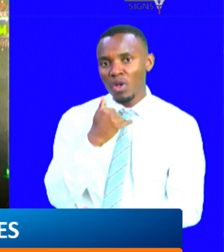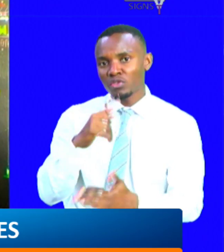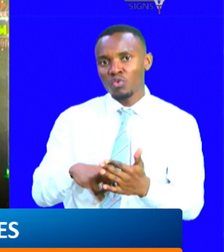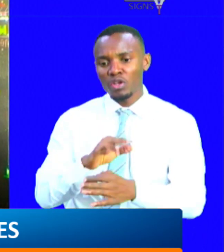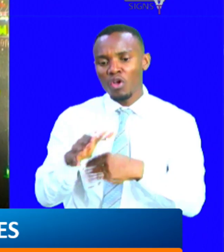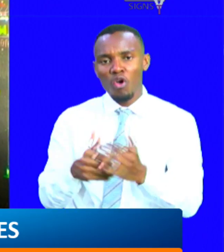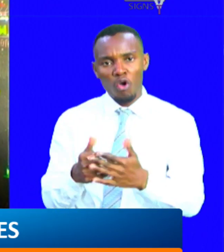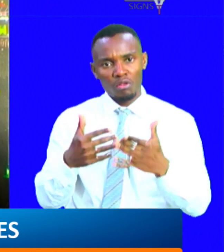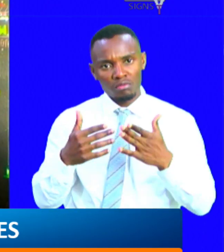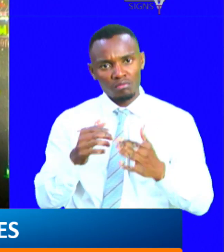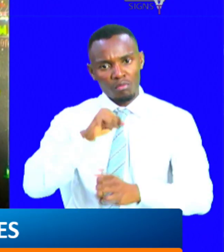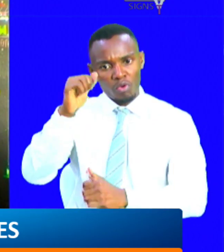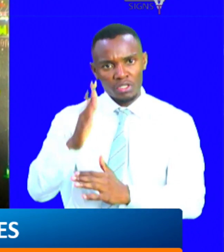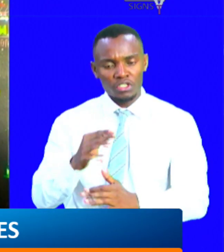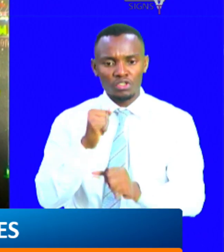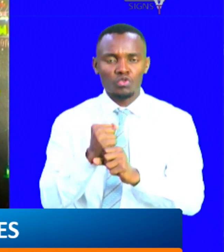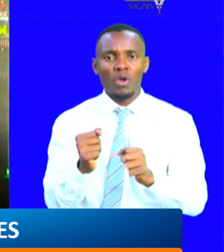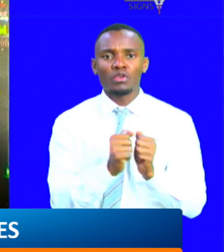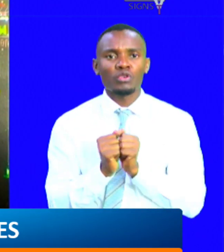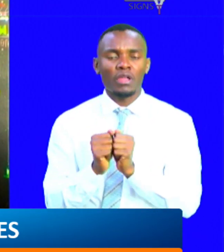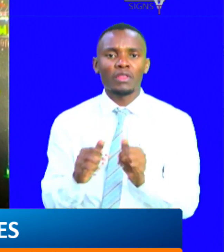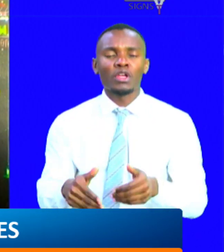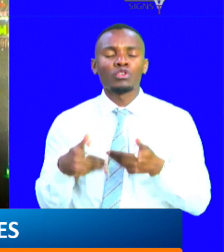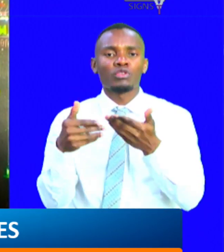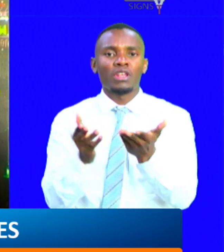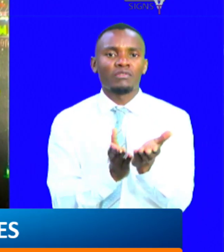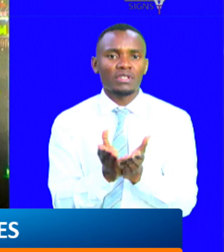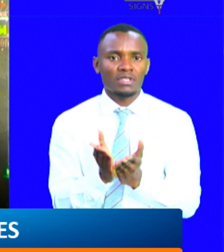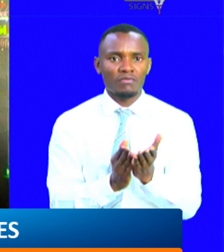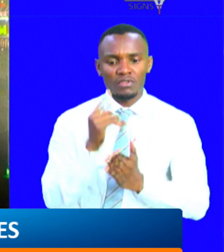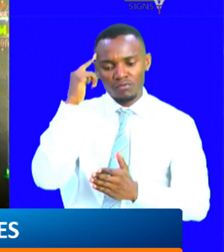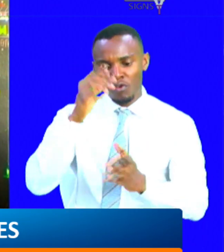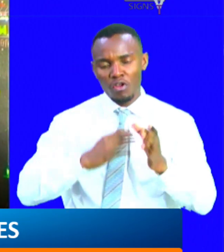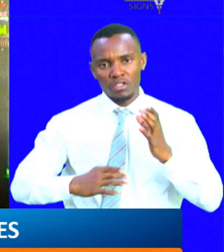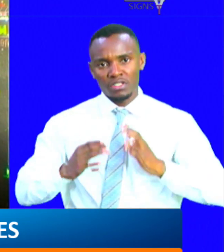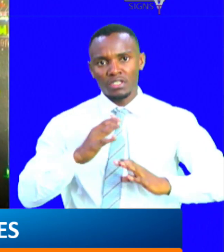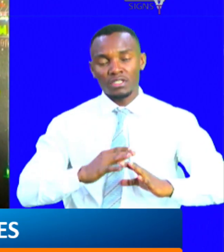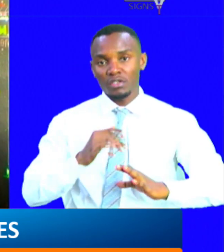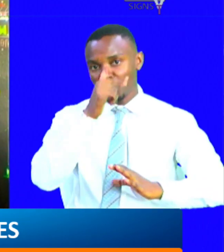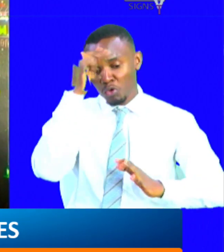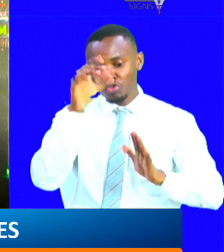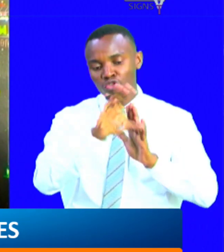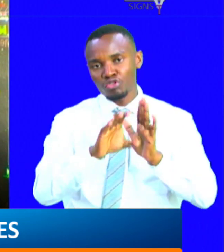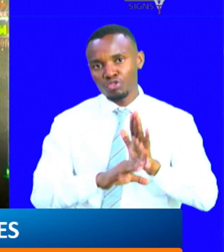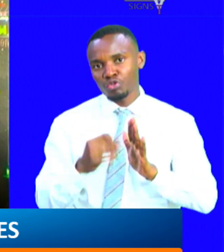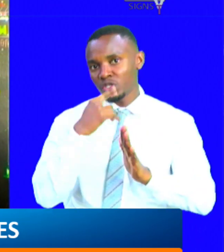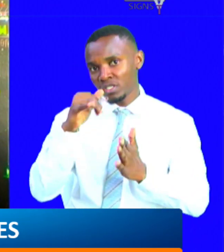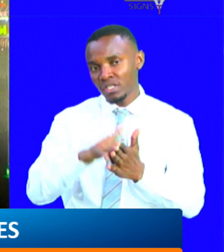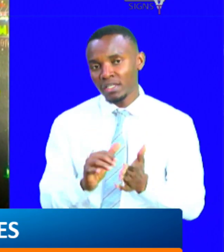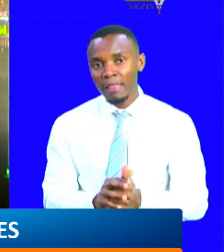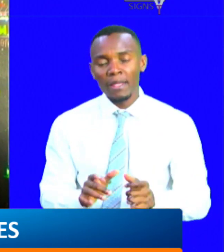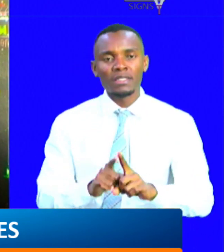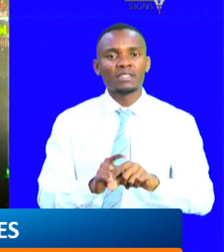in service delivery to citizens as per their constitutional mandate. The head of state, while attending